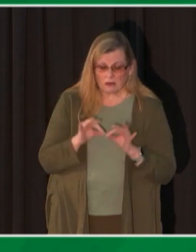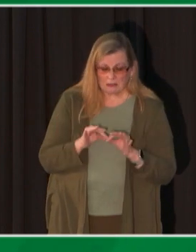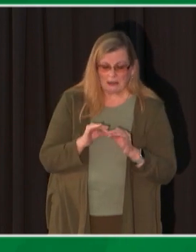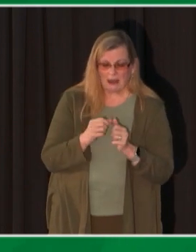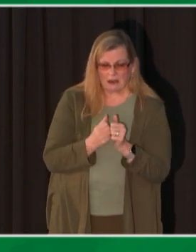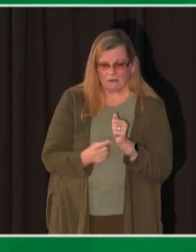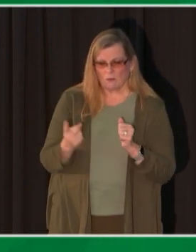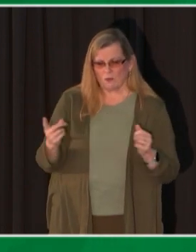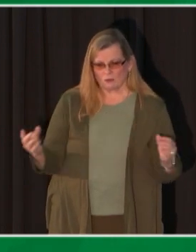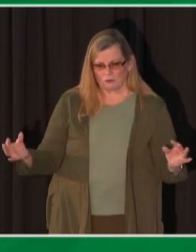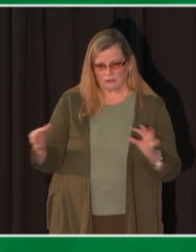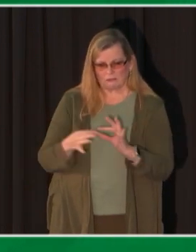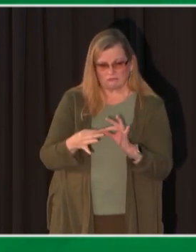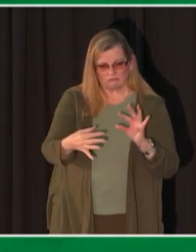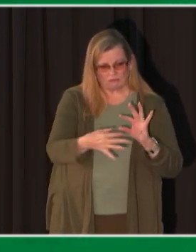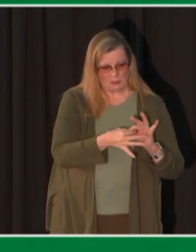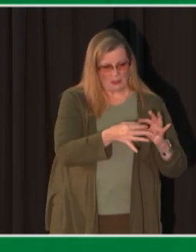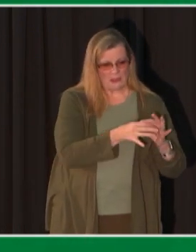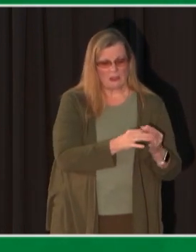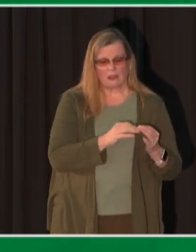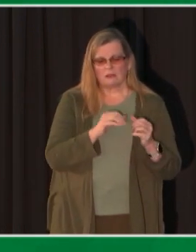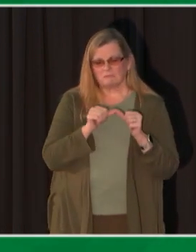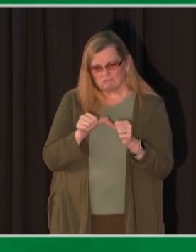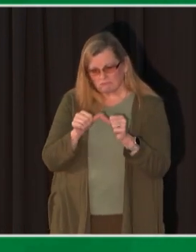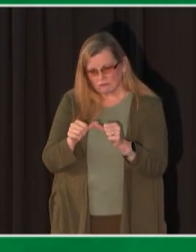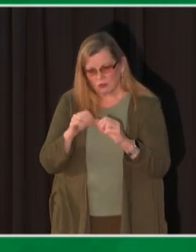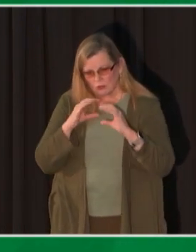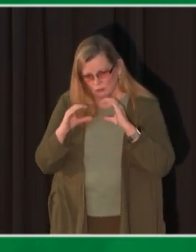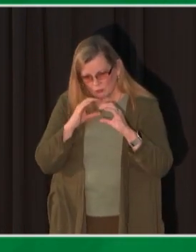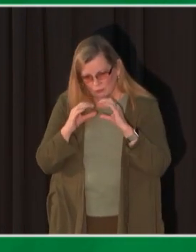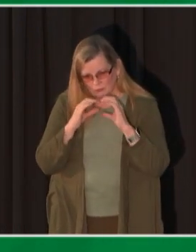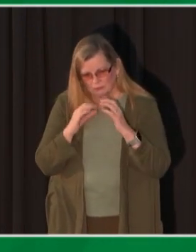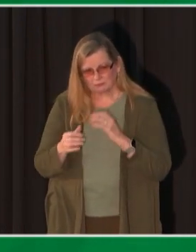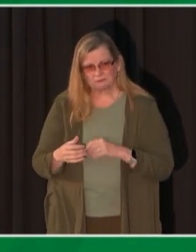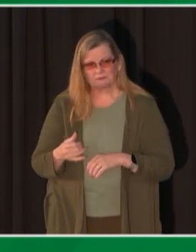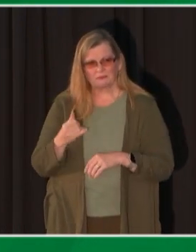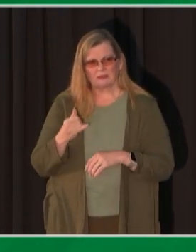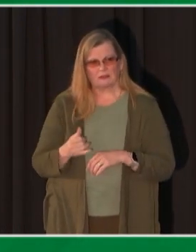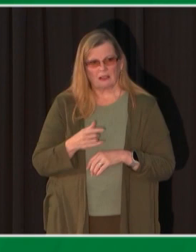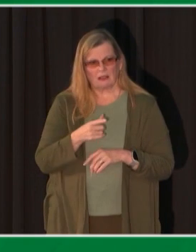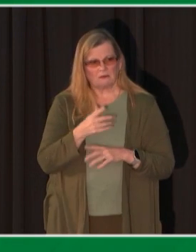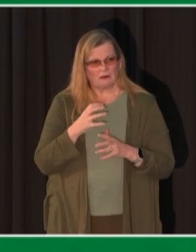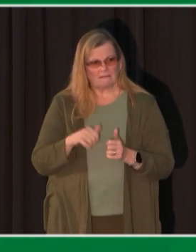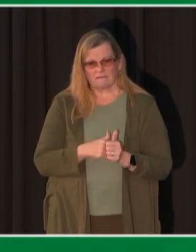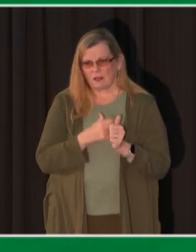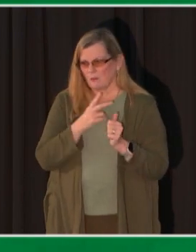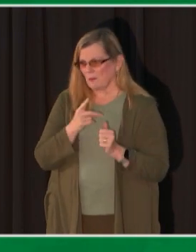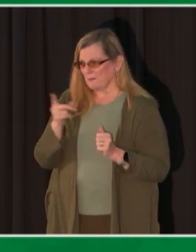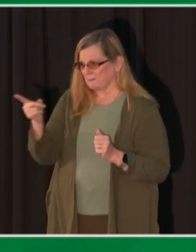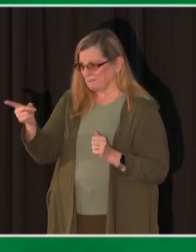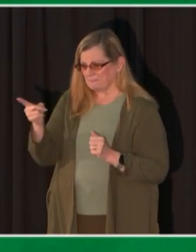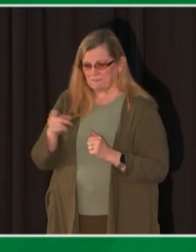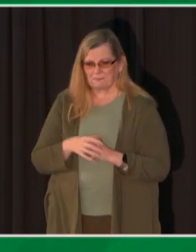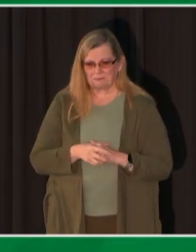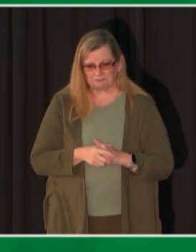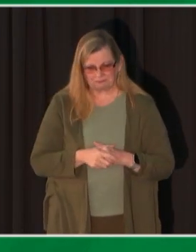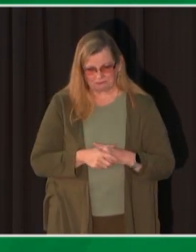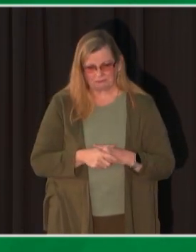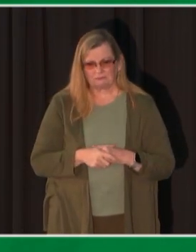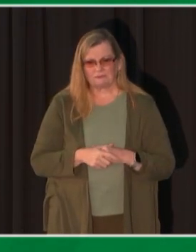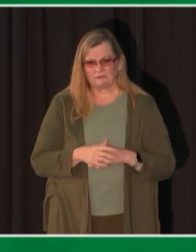regularly. And if I could follow up, what is the outreach? How is that outreach being done to try and find